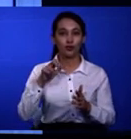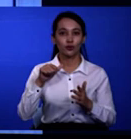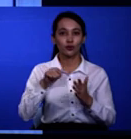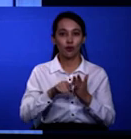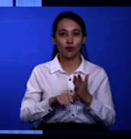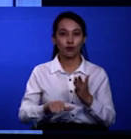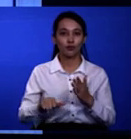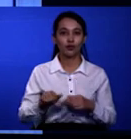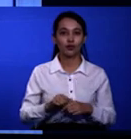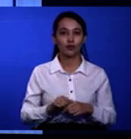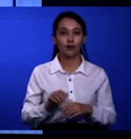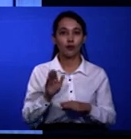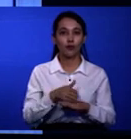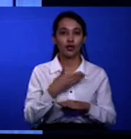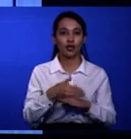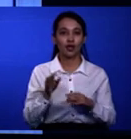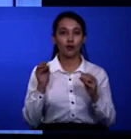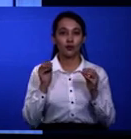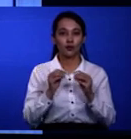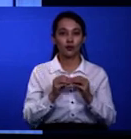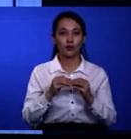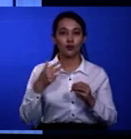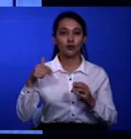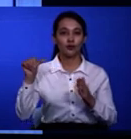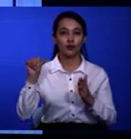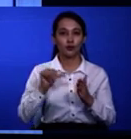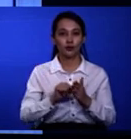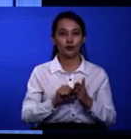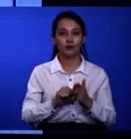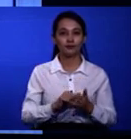360 va 10 ning bo'linmasi 36.